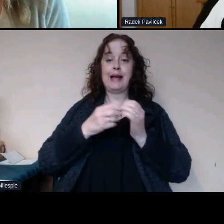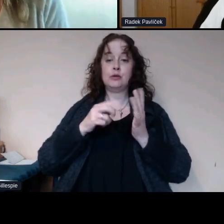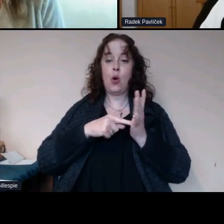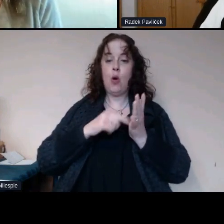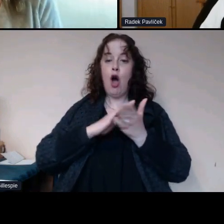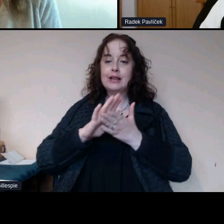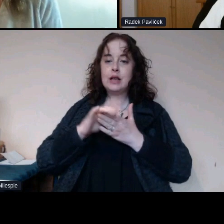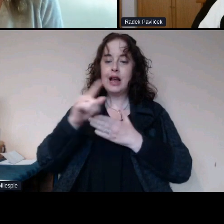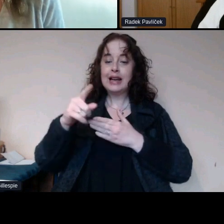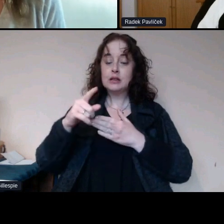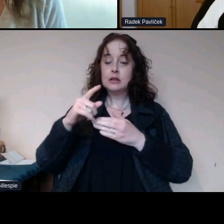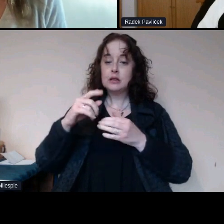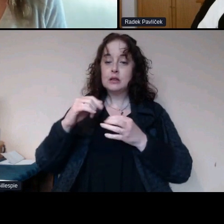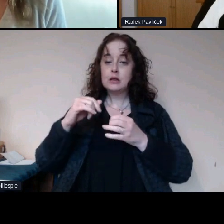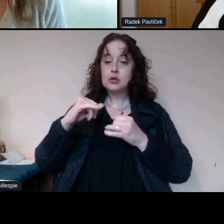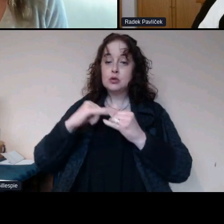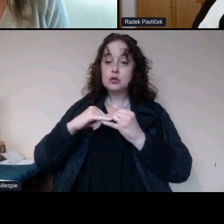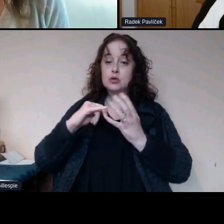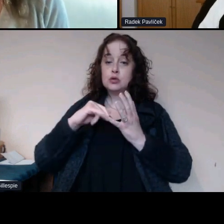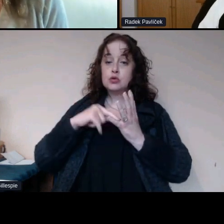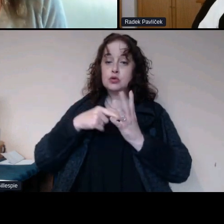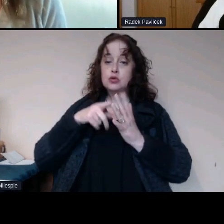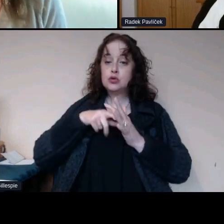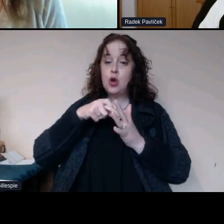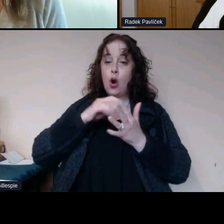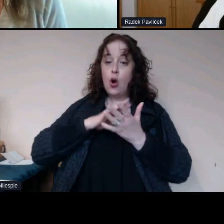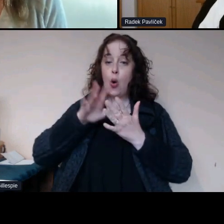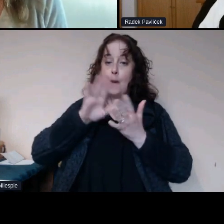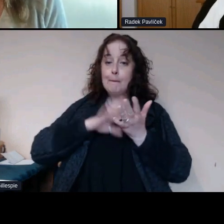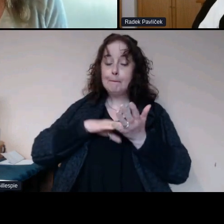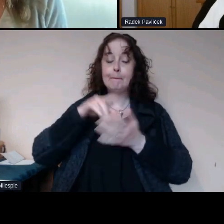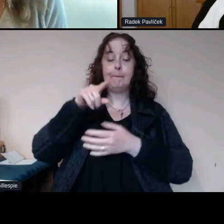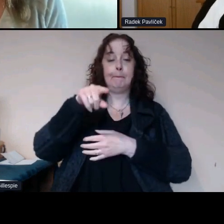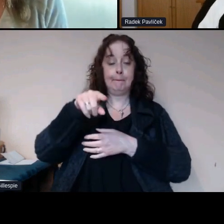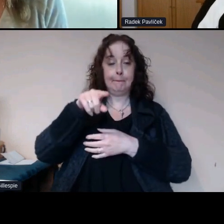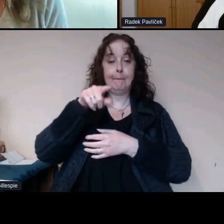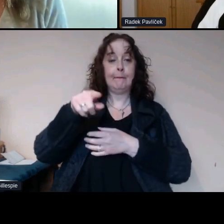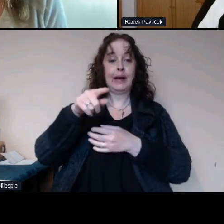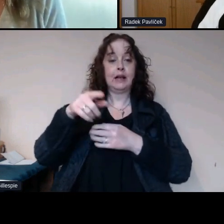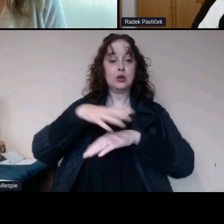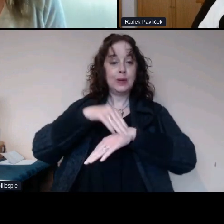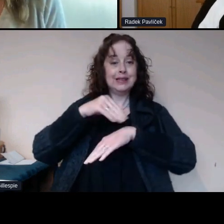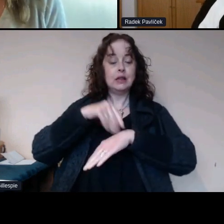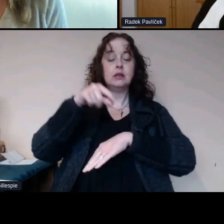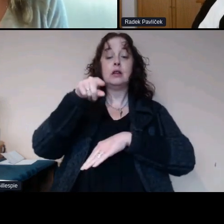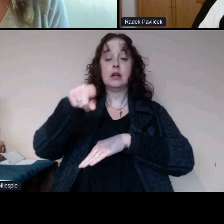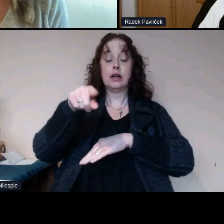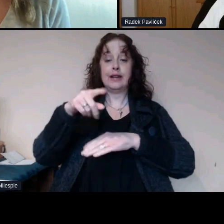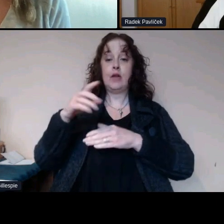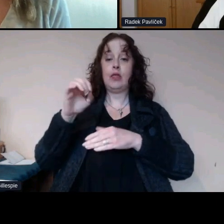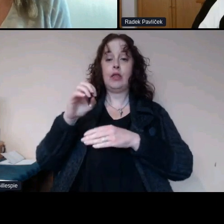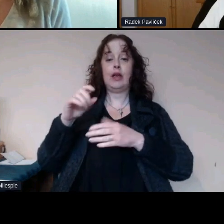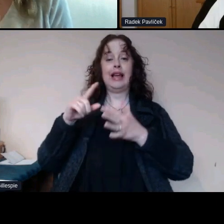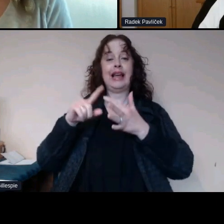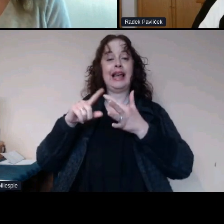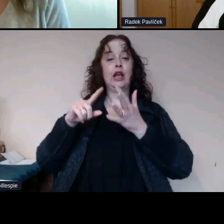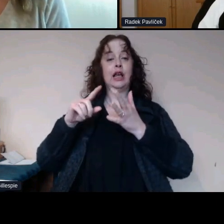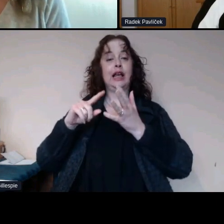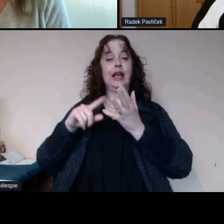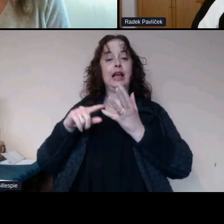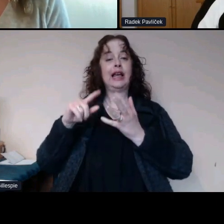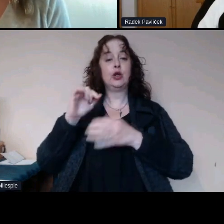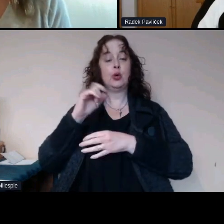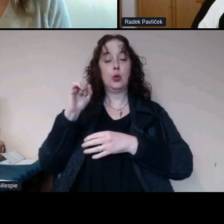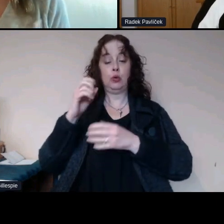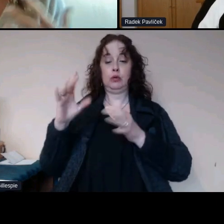think I can recognize your background. And he's coordinating the IAAP EU initiative these days together with me.